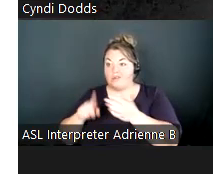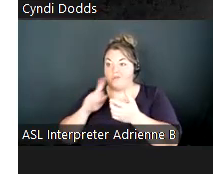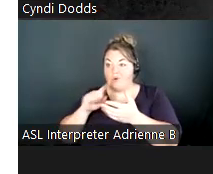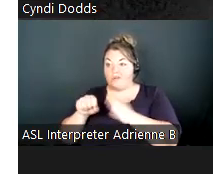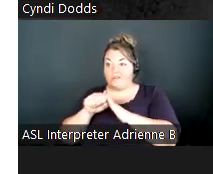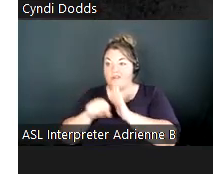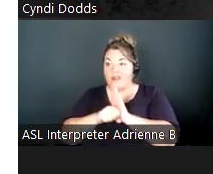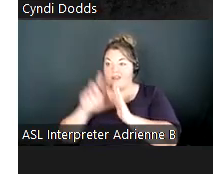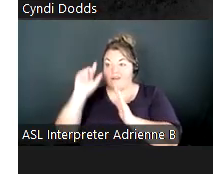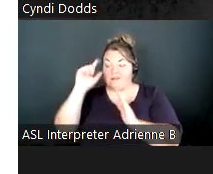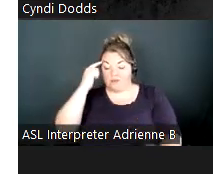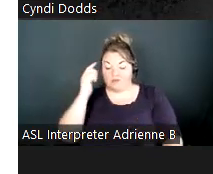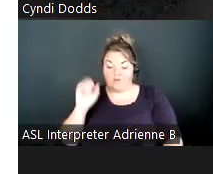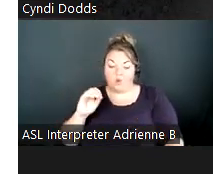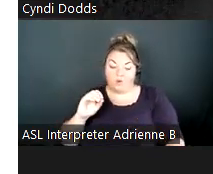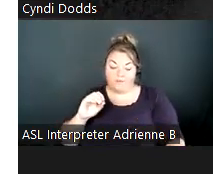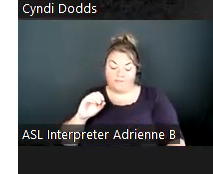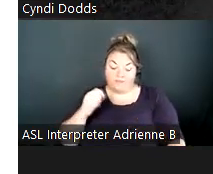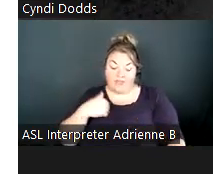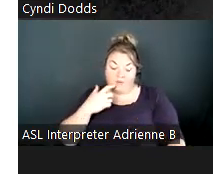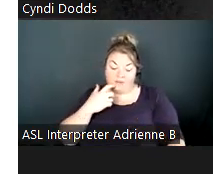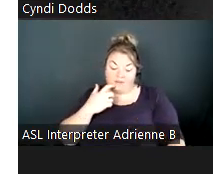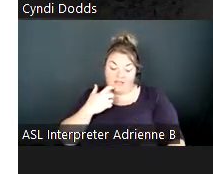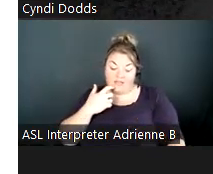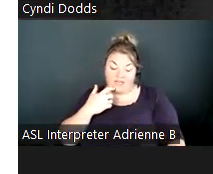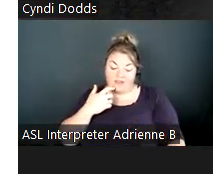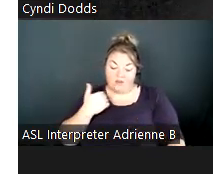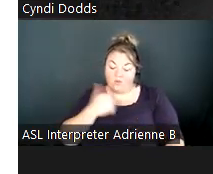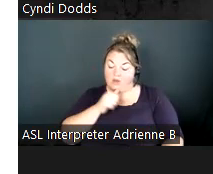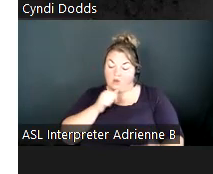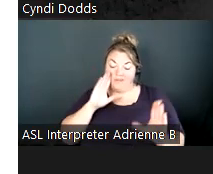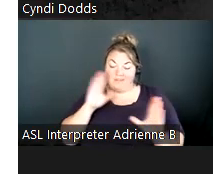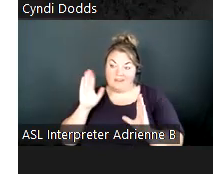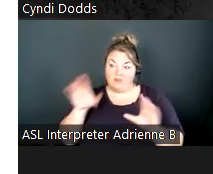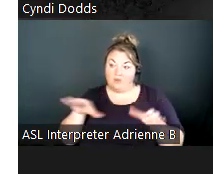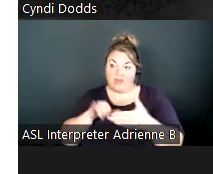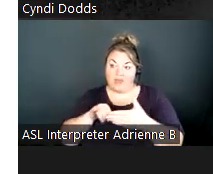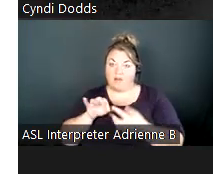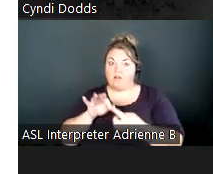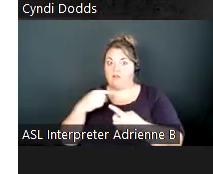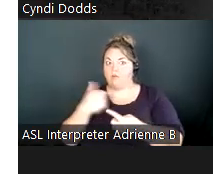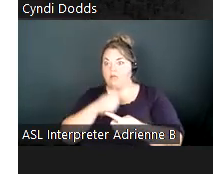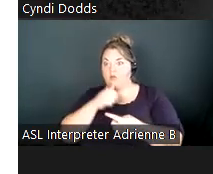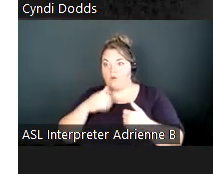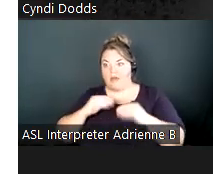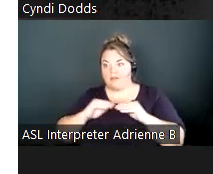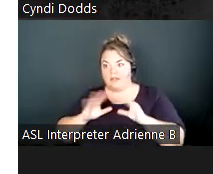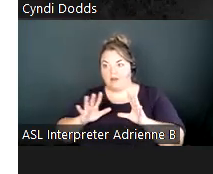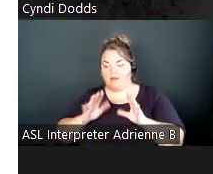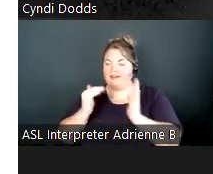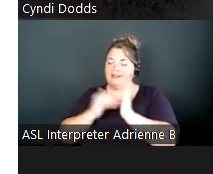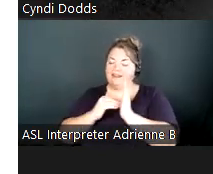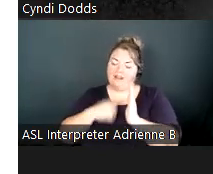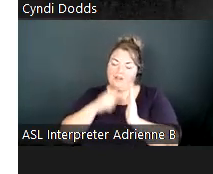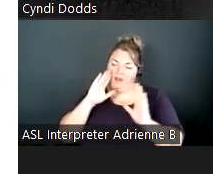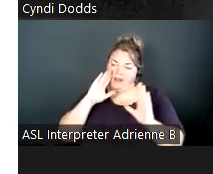government. So I would say we don't intend to do that unless we don't have clarity. And again, I don't anticipate that we